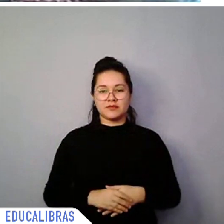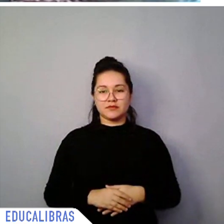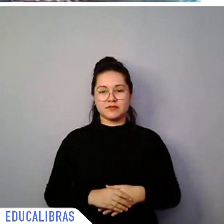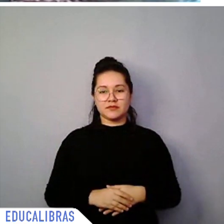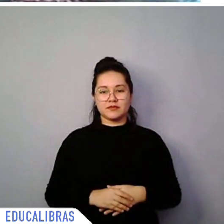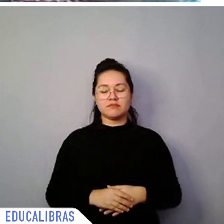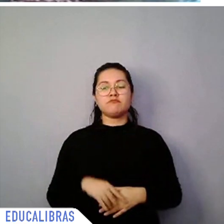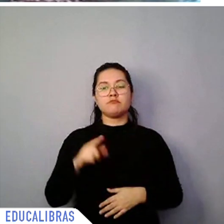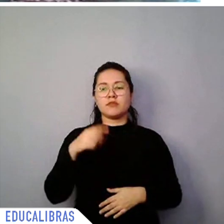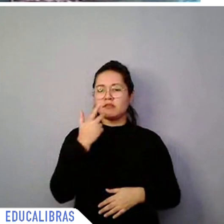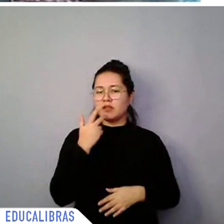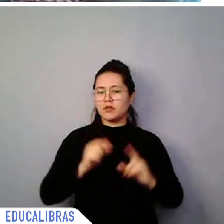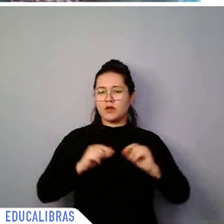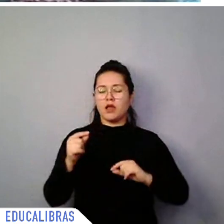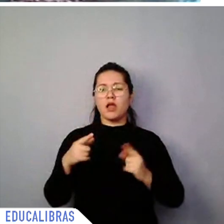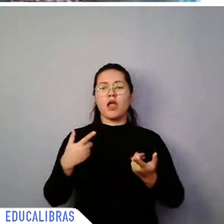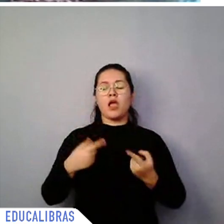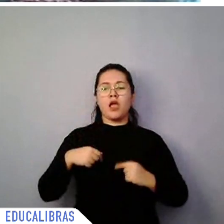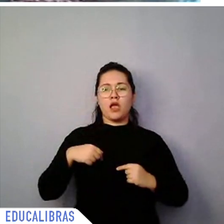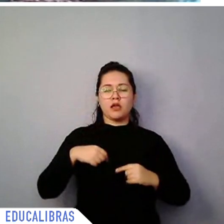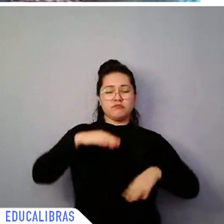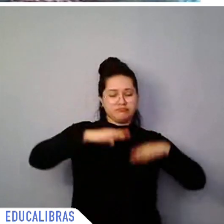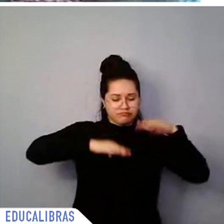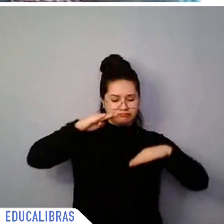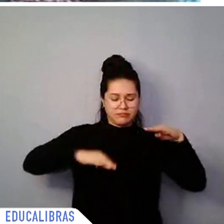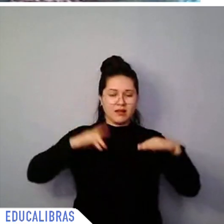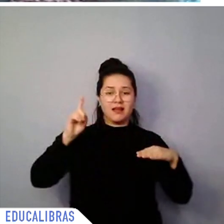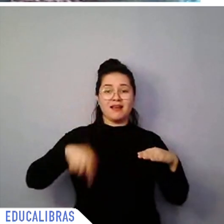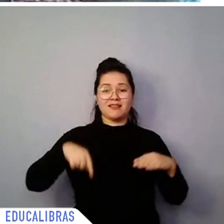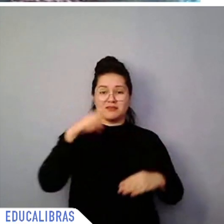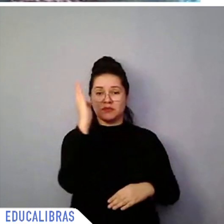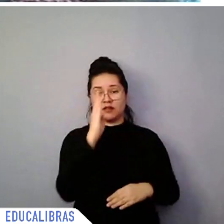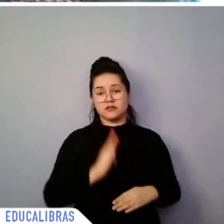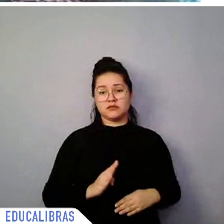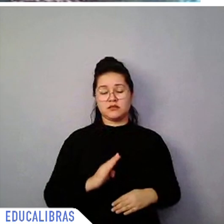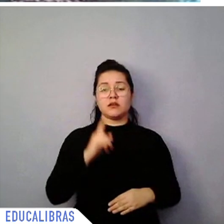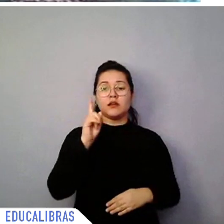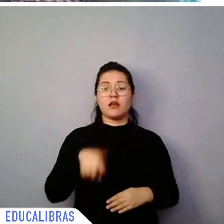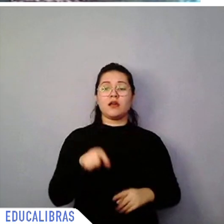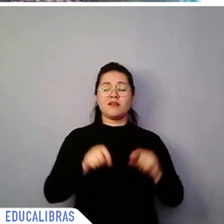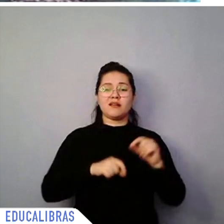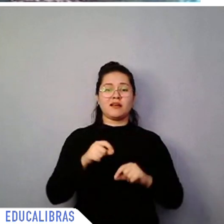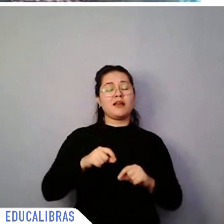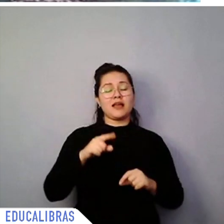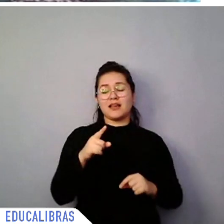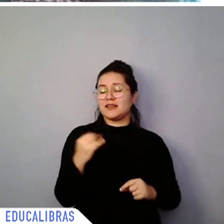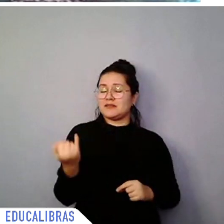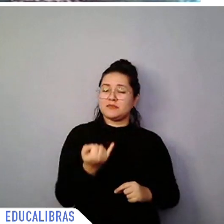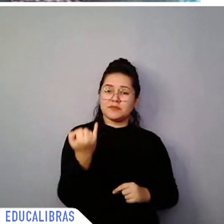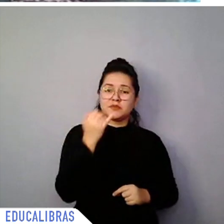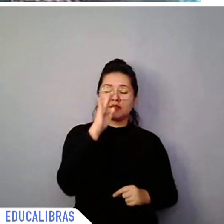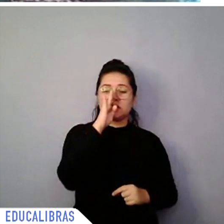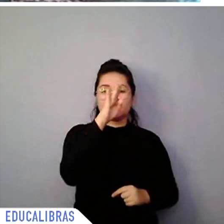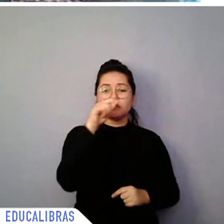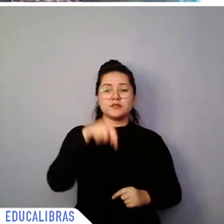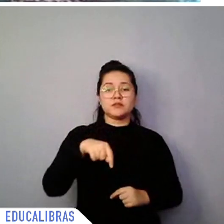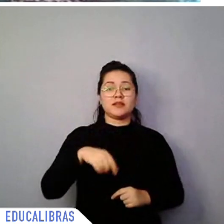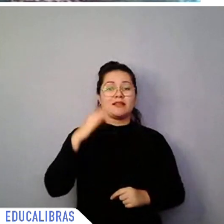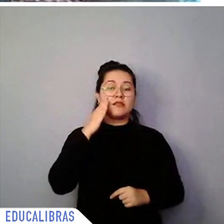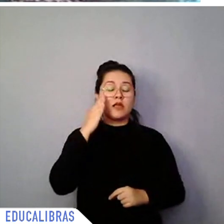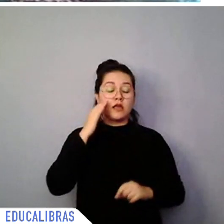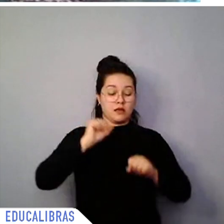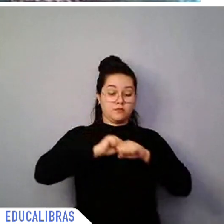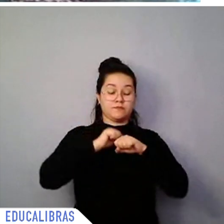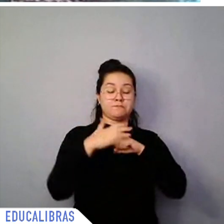like now to talk about the inequality in Brazil, and it is crucial for us to understand the impact of